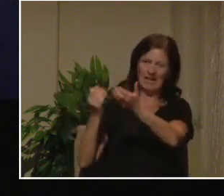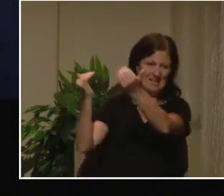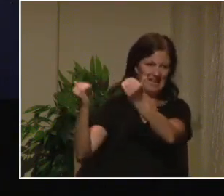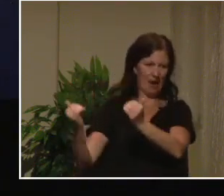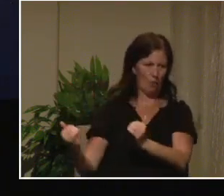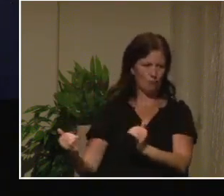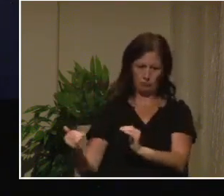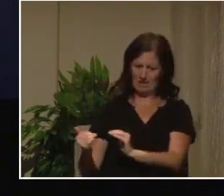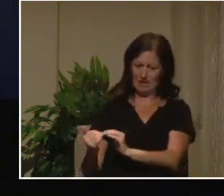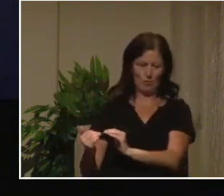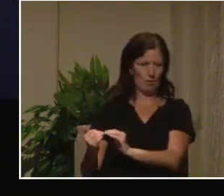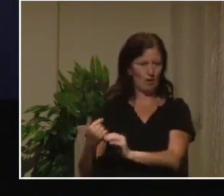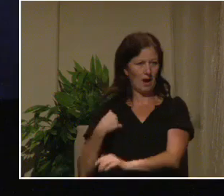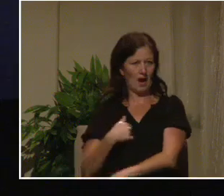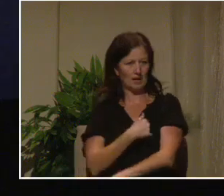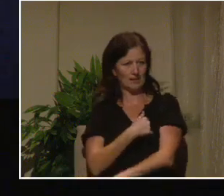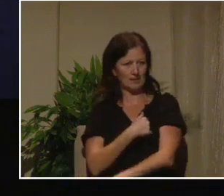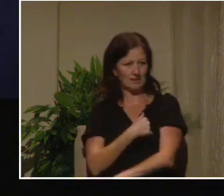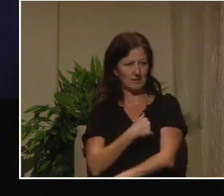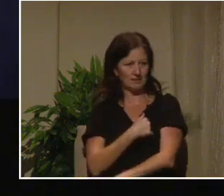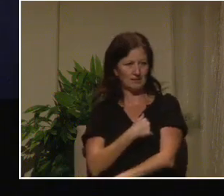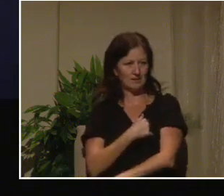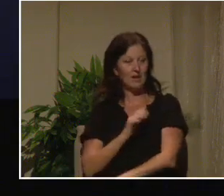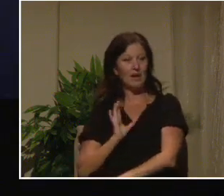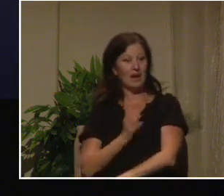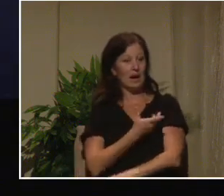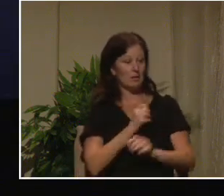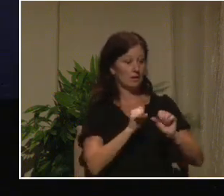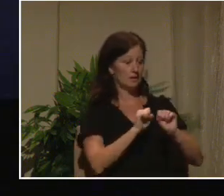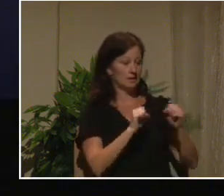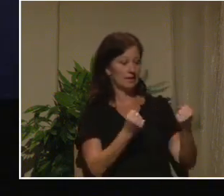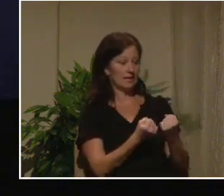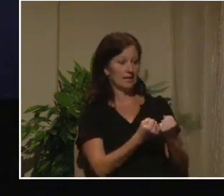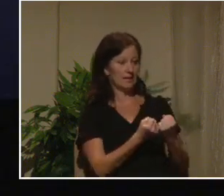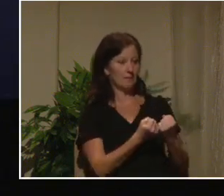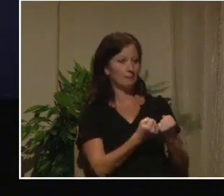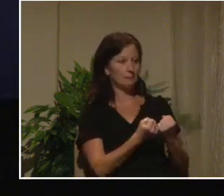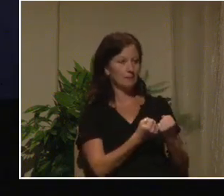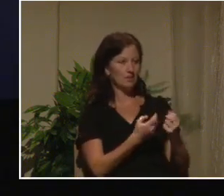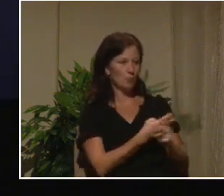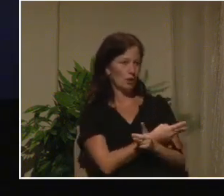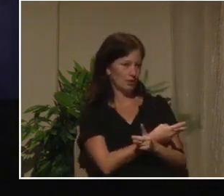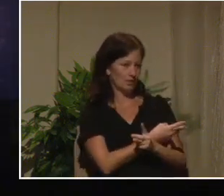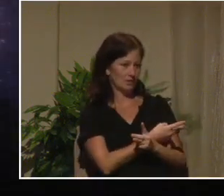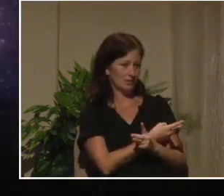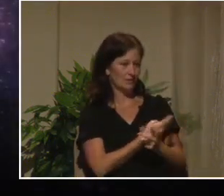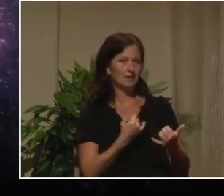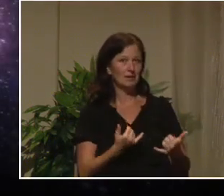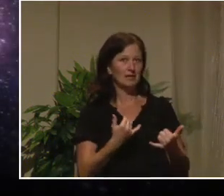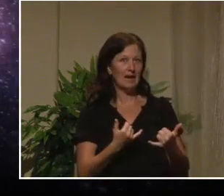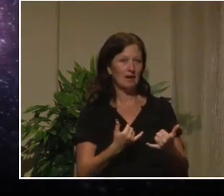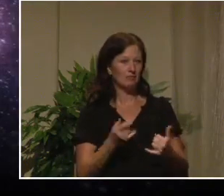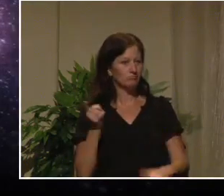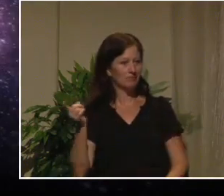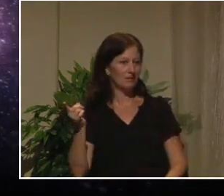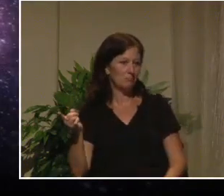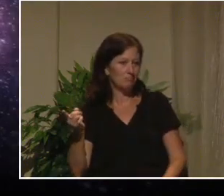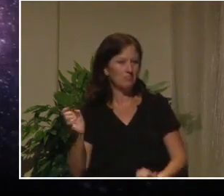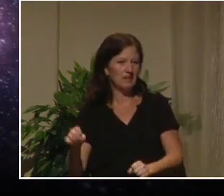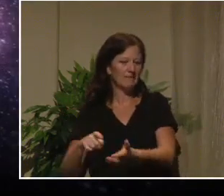reality of God. But what's worse is in our society, we've moved to something else, and that is now God is the handy God.